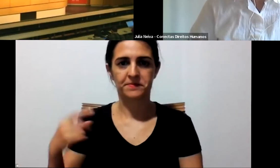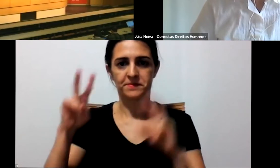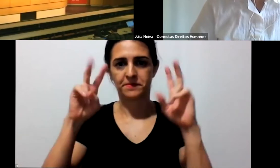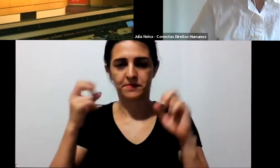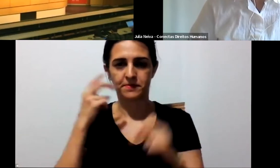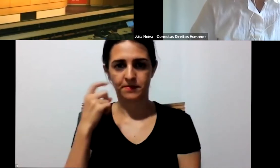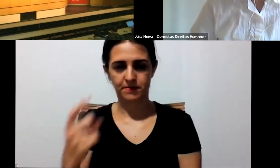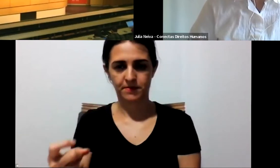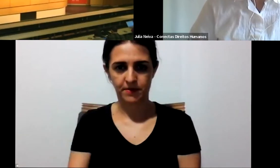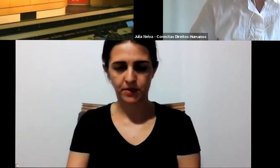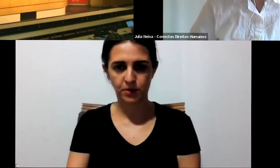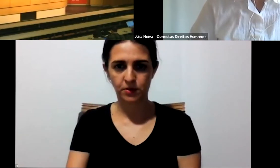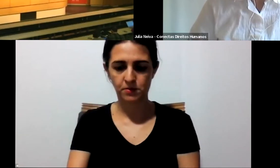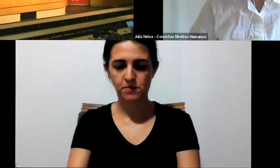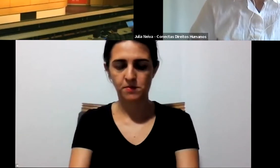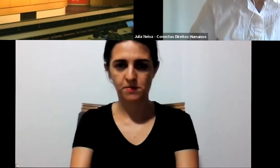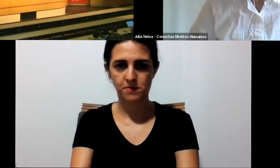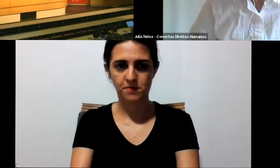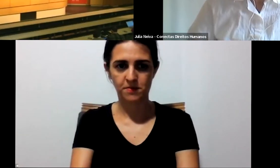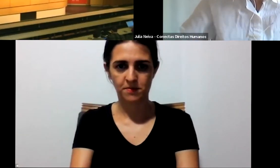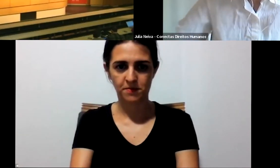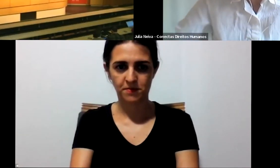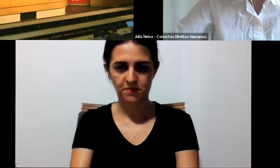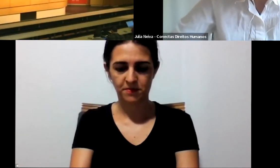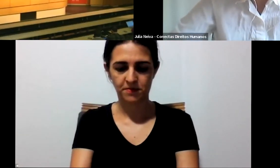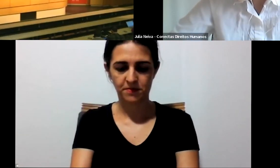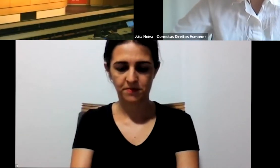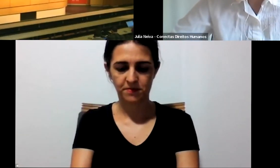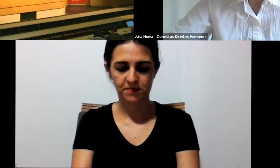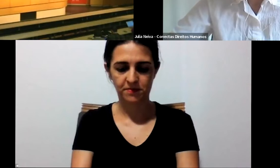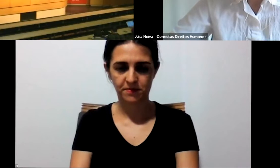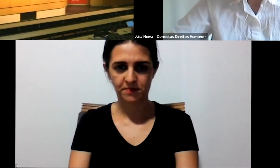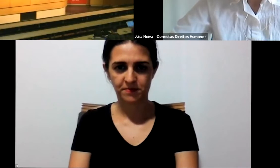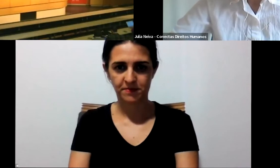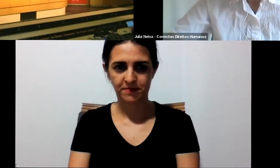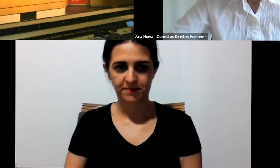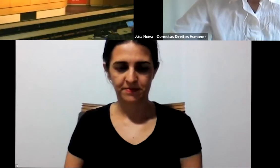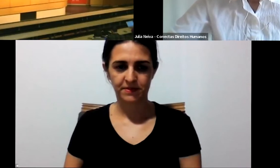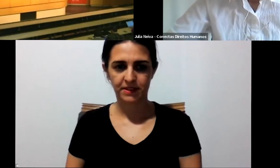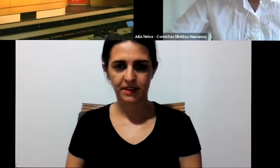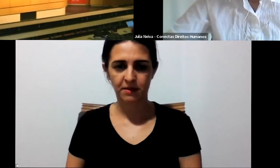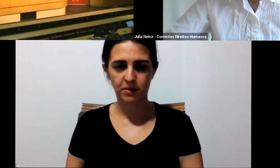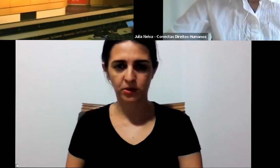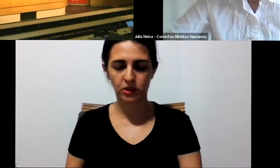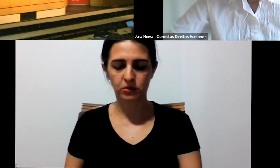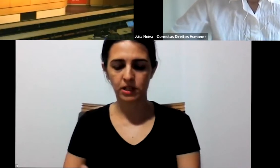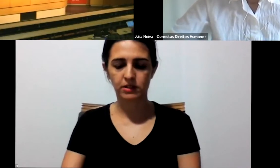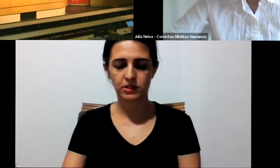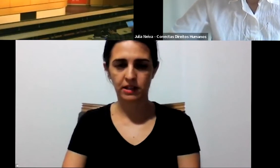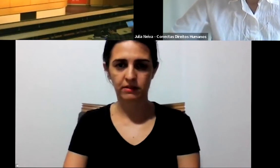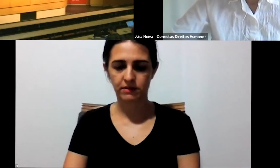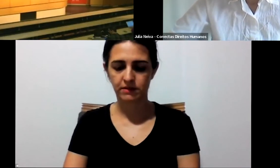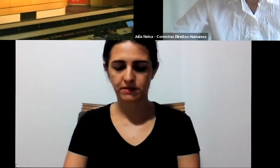on joining the Development Aid Committee. I'd be interested on your thoughts and sort of the rationale behind de that. ajuda a